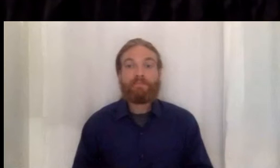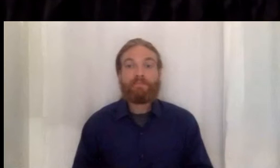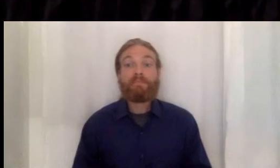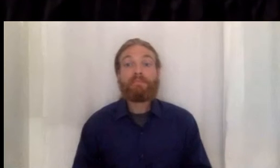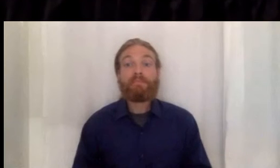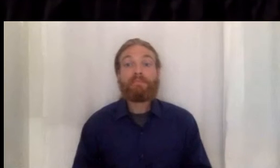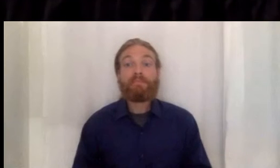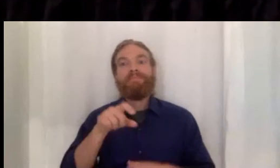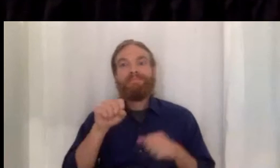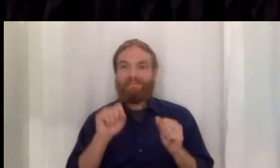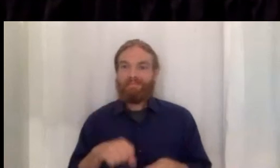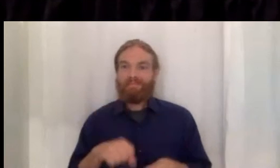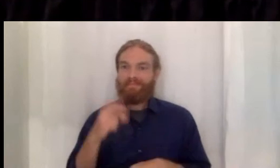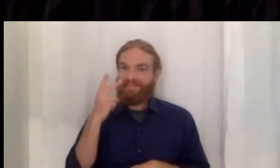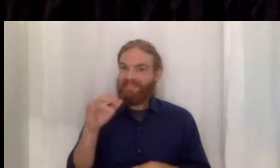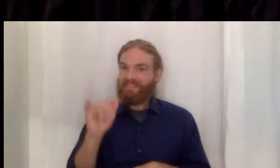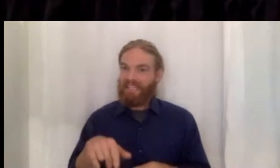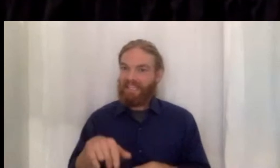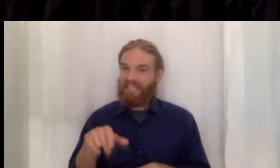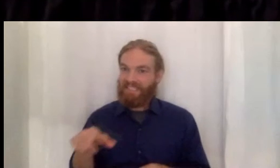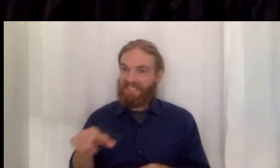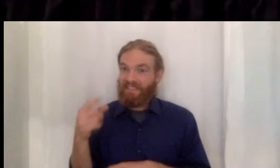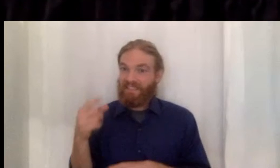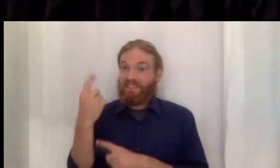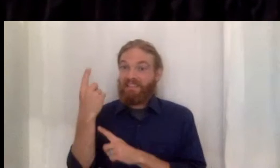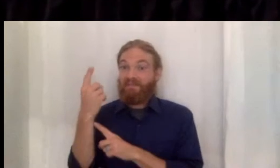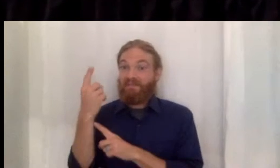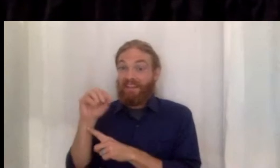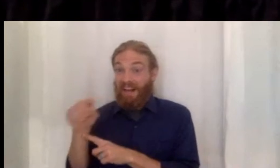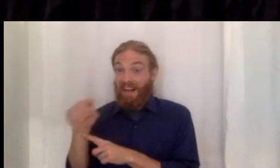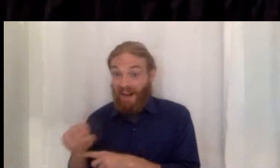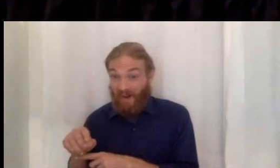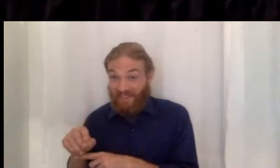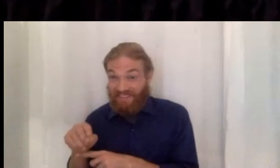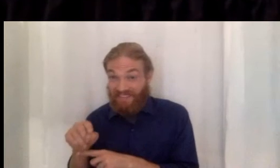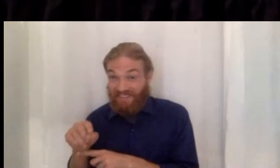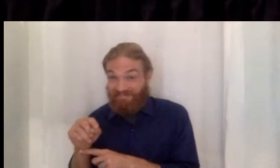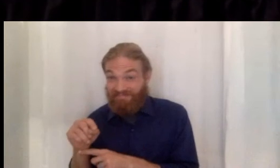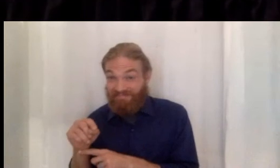pound of a cure, that the vaccine cost and prevention